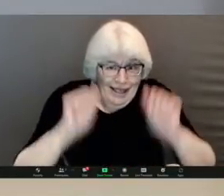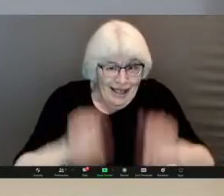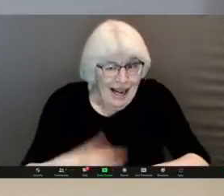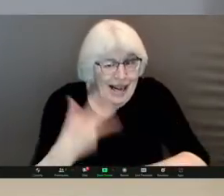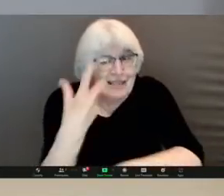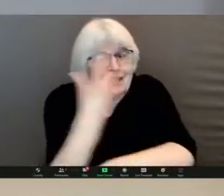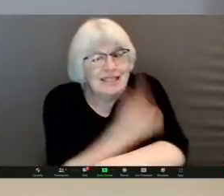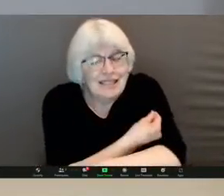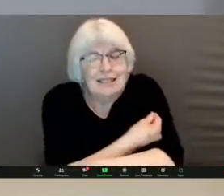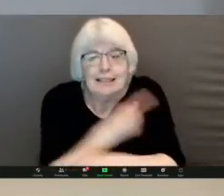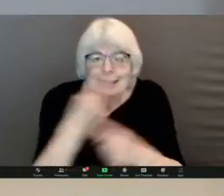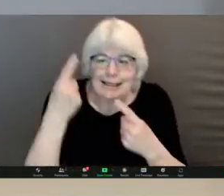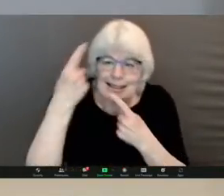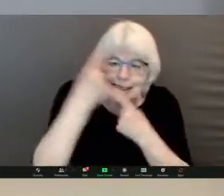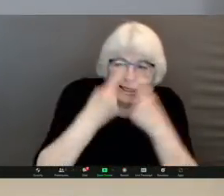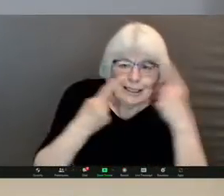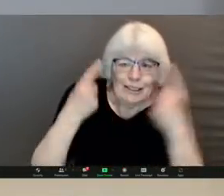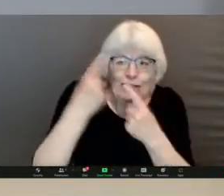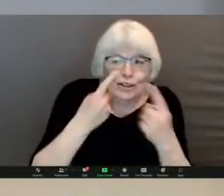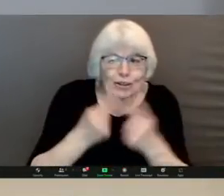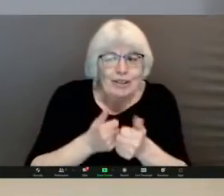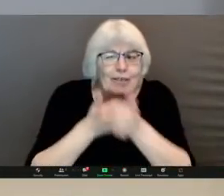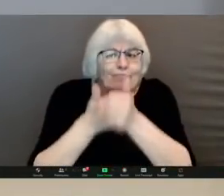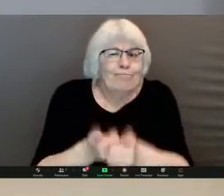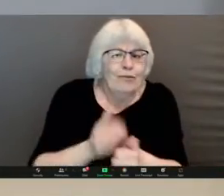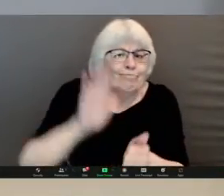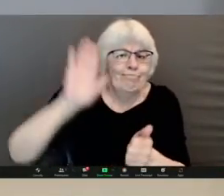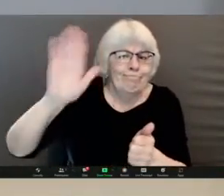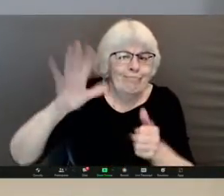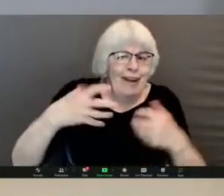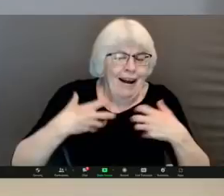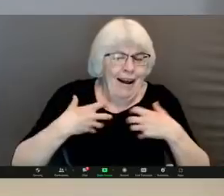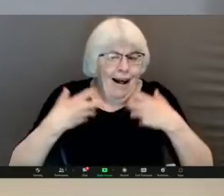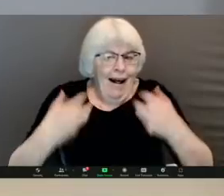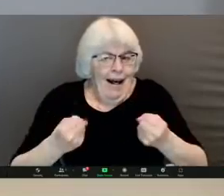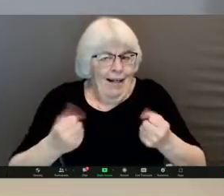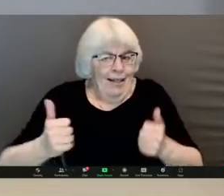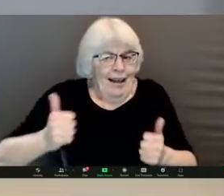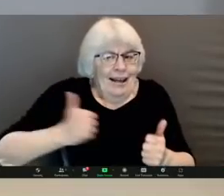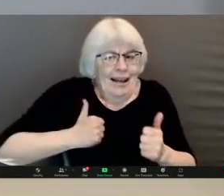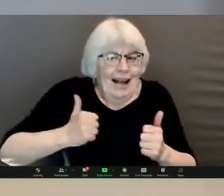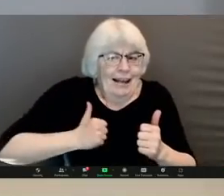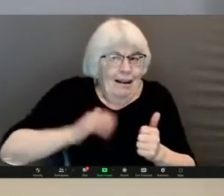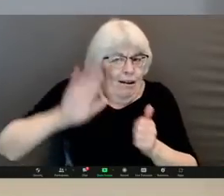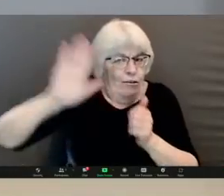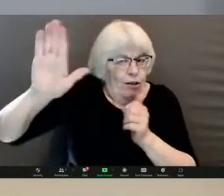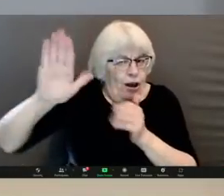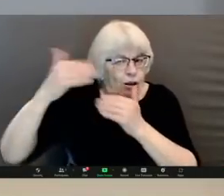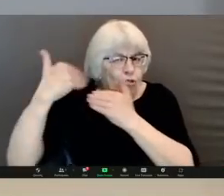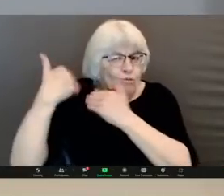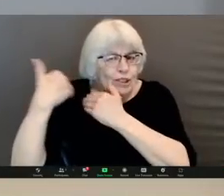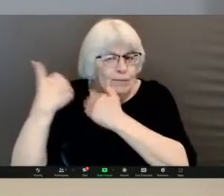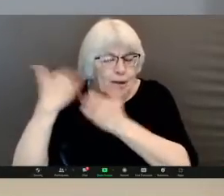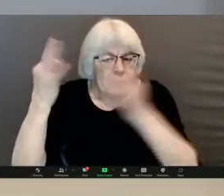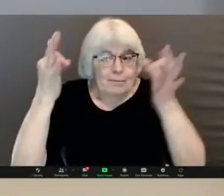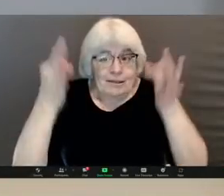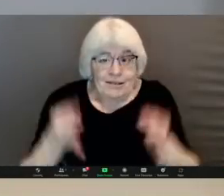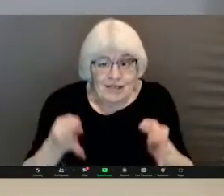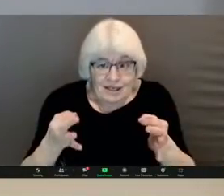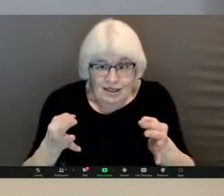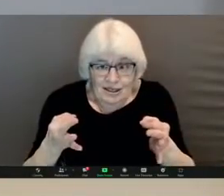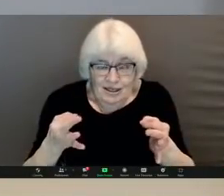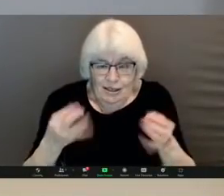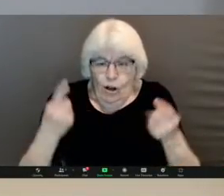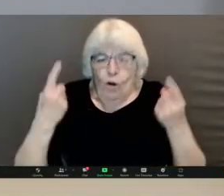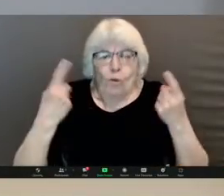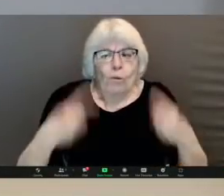Health Canada, and I would not expect it will occur before late fall or early winter. Given that children